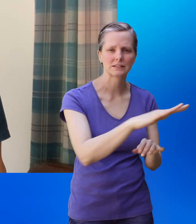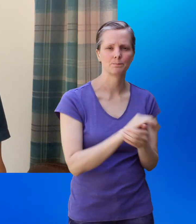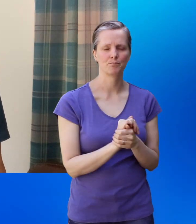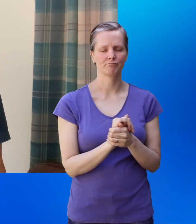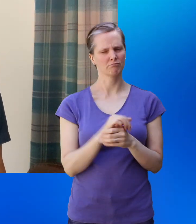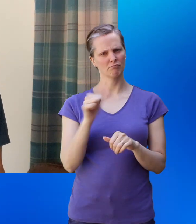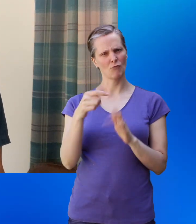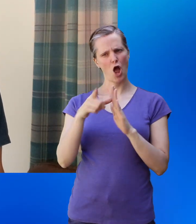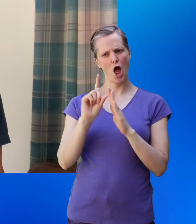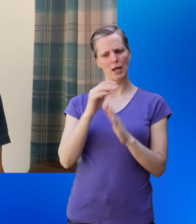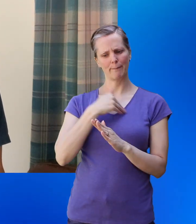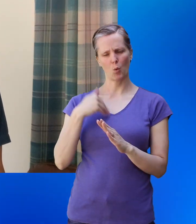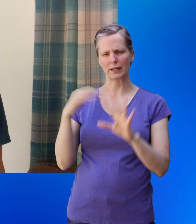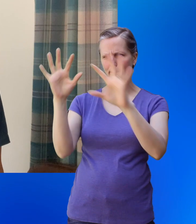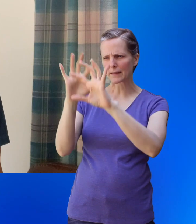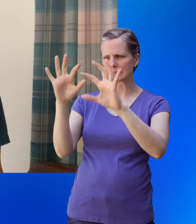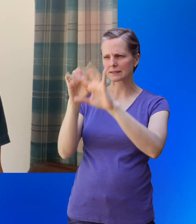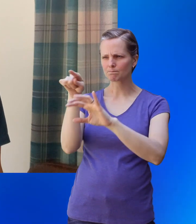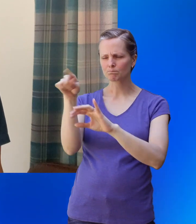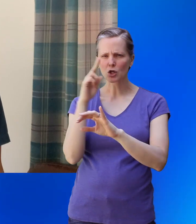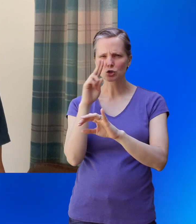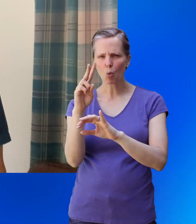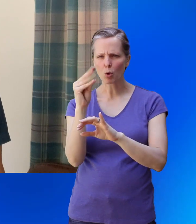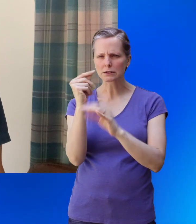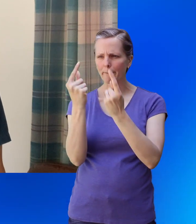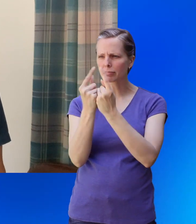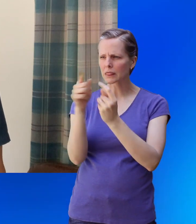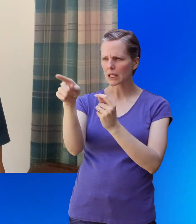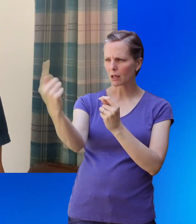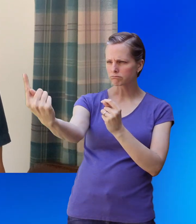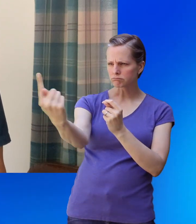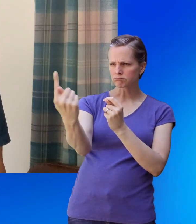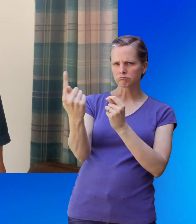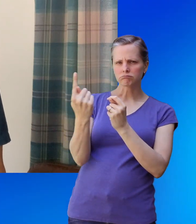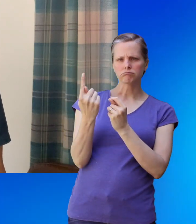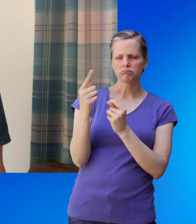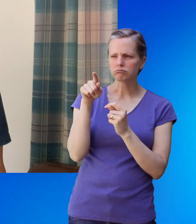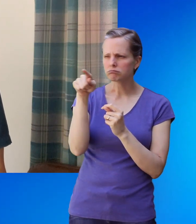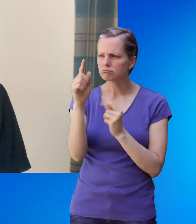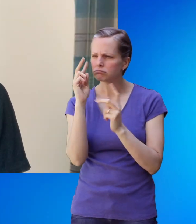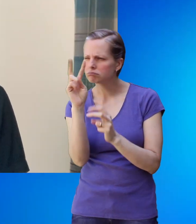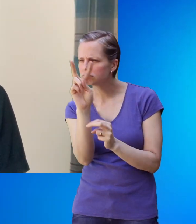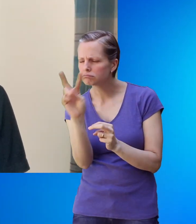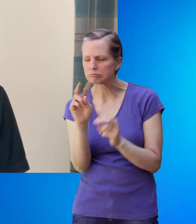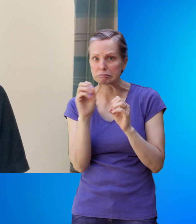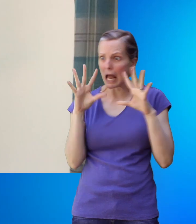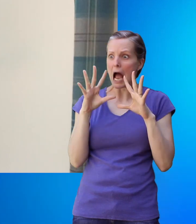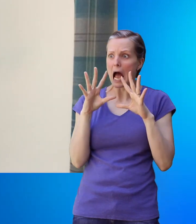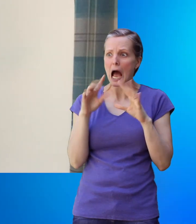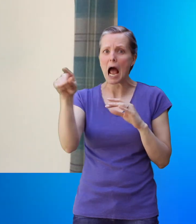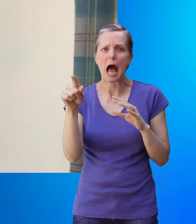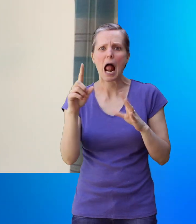morning mist, one of them saw a shadowy figure heading towards the boat. He